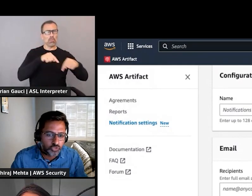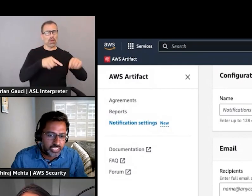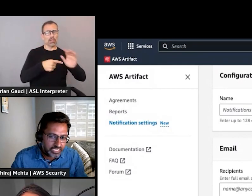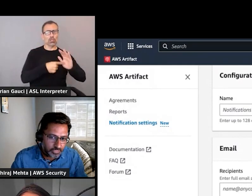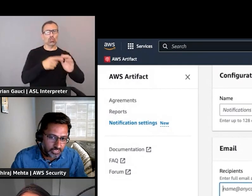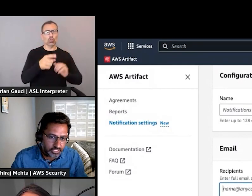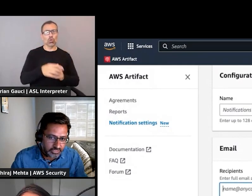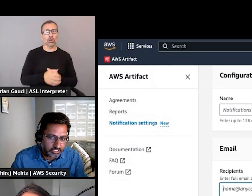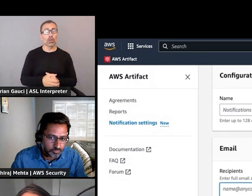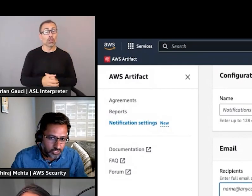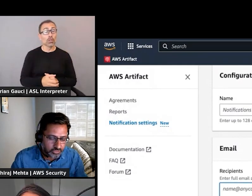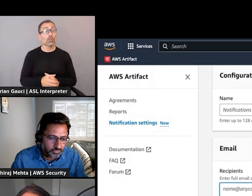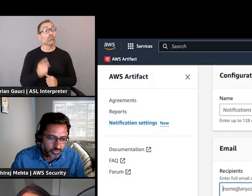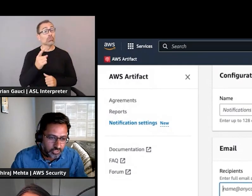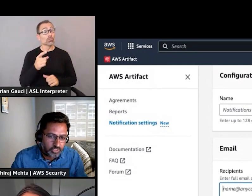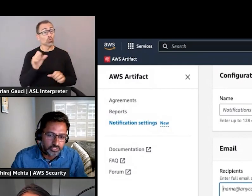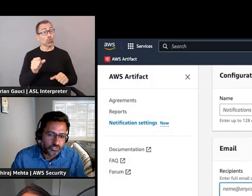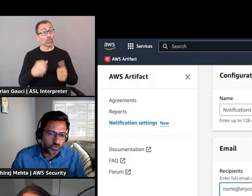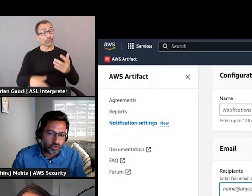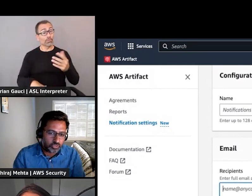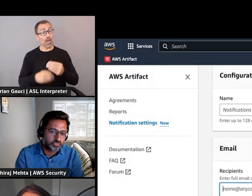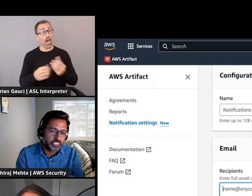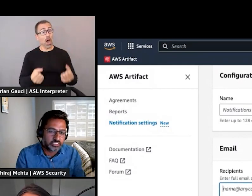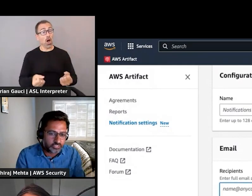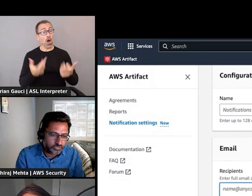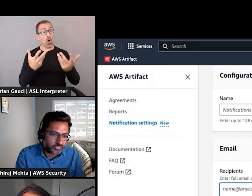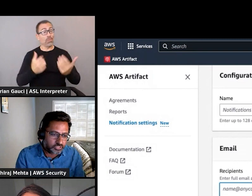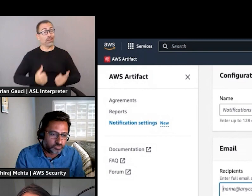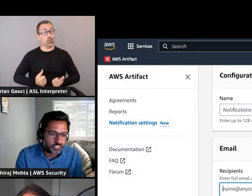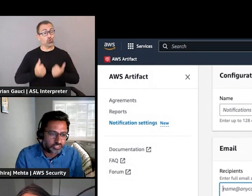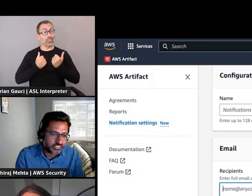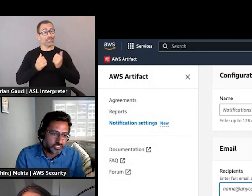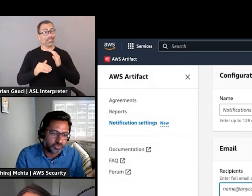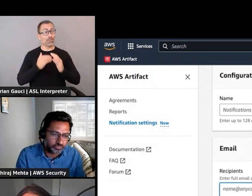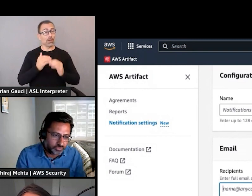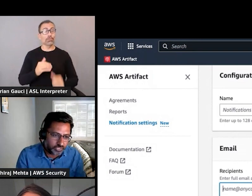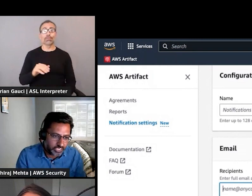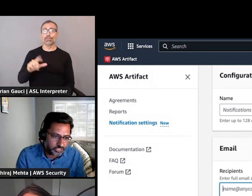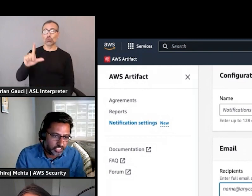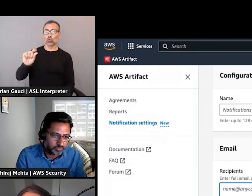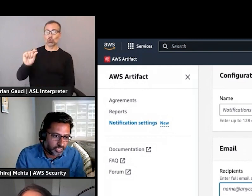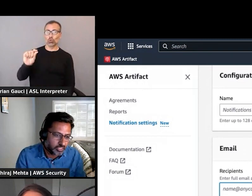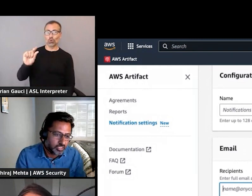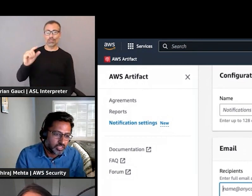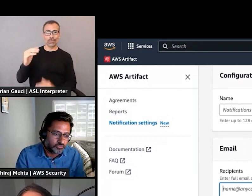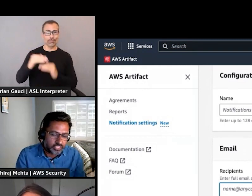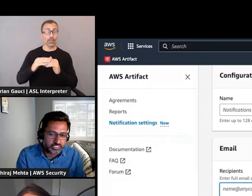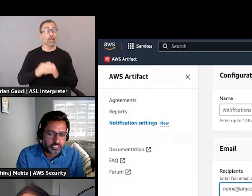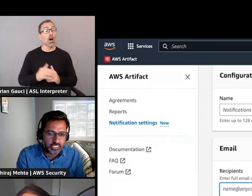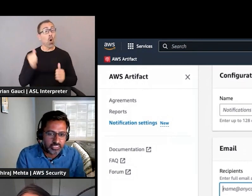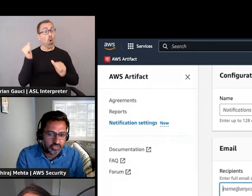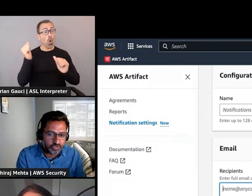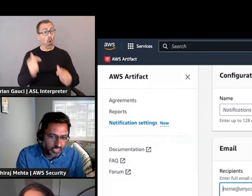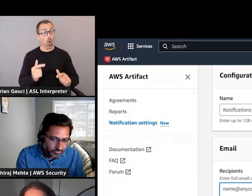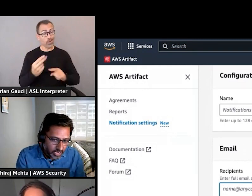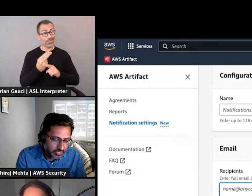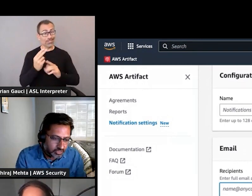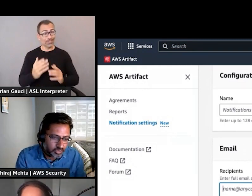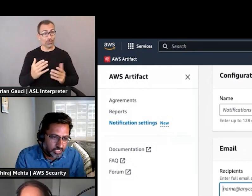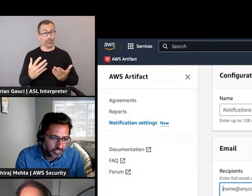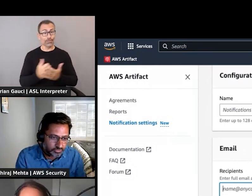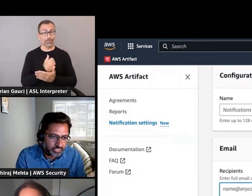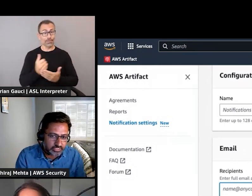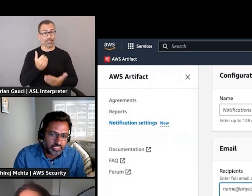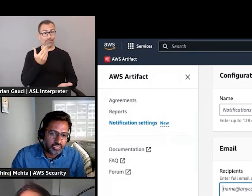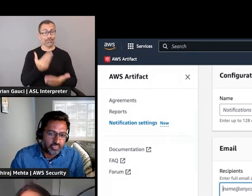up to 20 email addresses are possible. So all of these users will receive a verification email. Once they verify